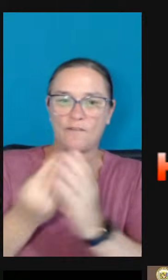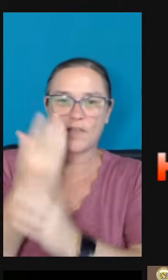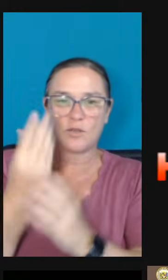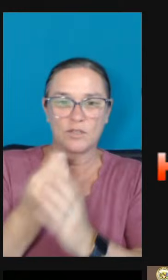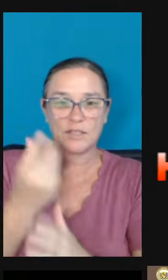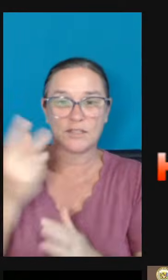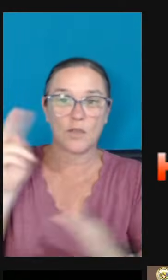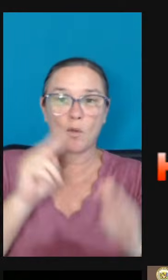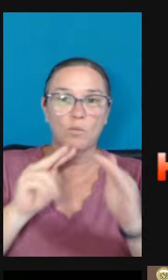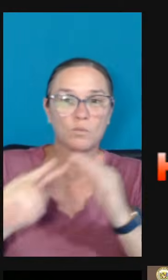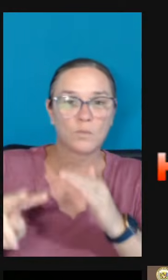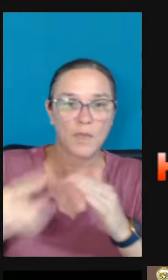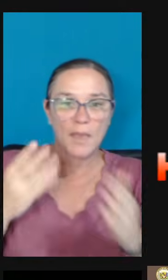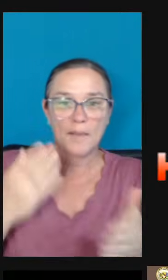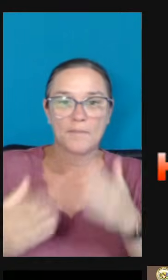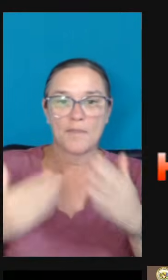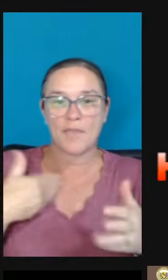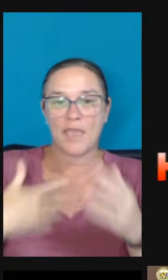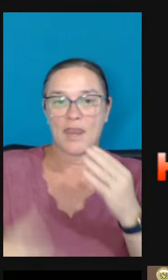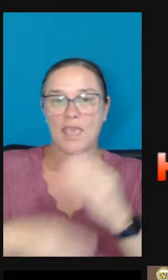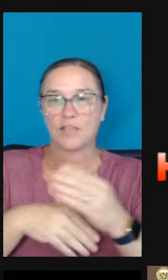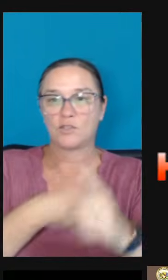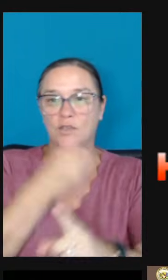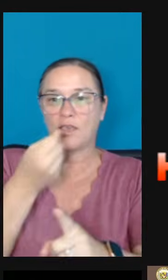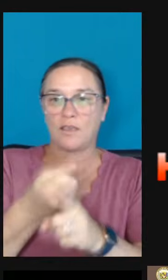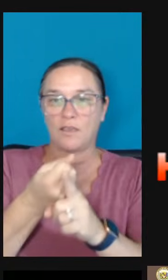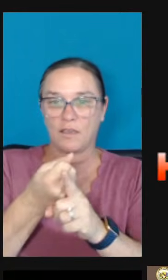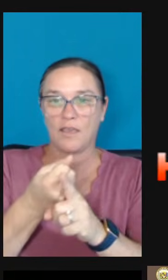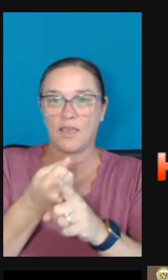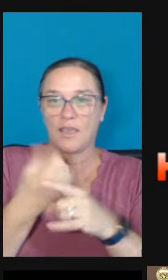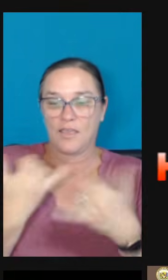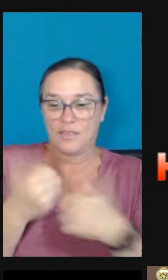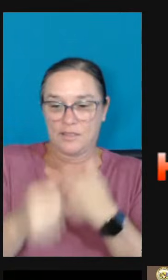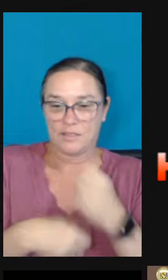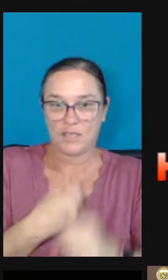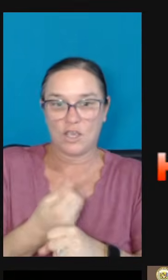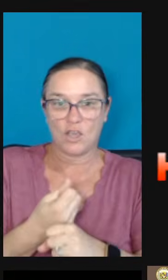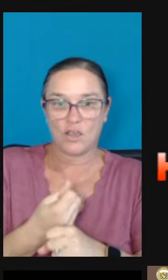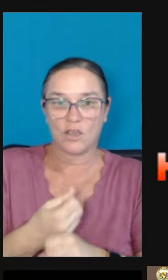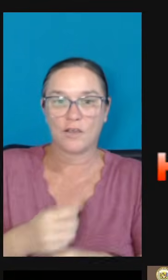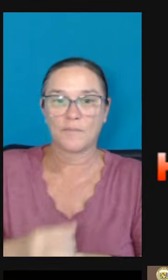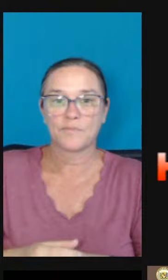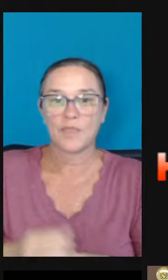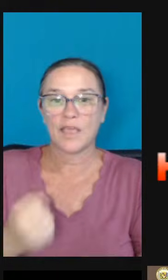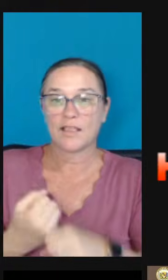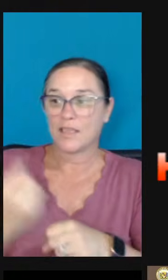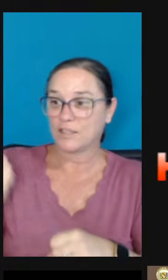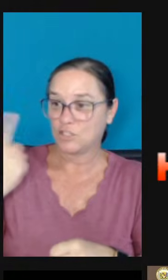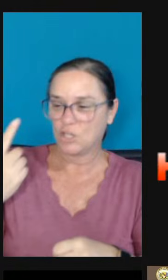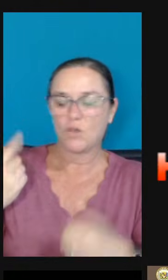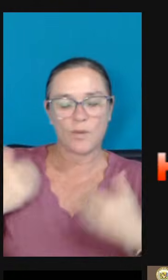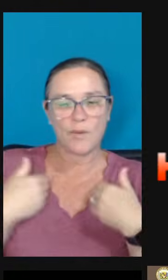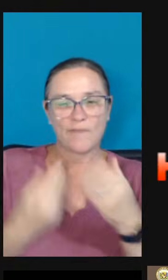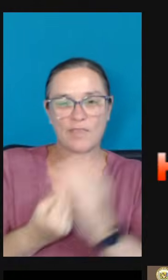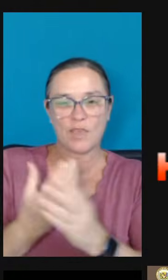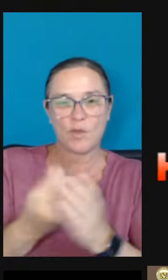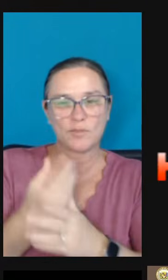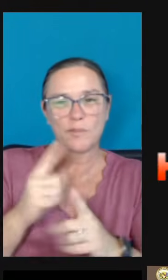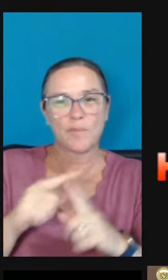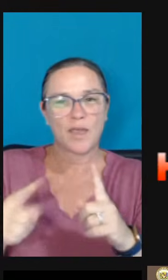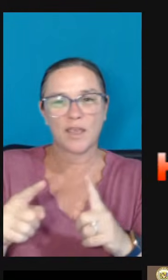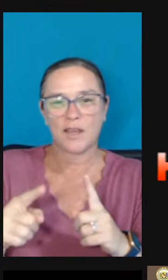be additional impacts this year over last year. For example, when a year ago we were also in the winter having an eruption, but the fountains were not